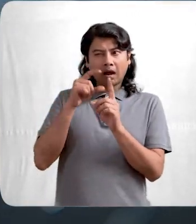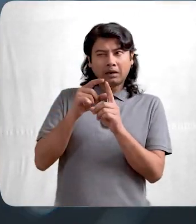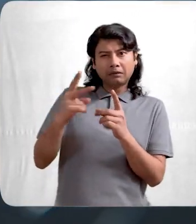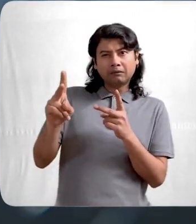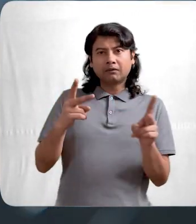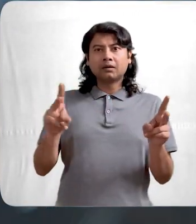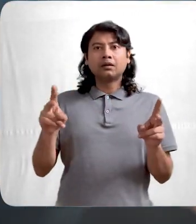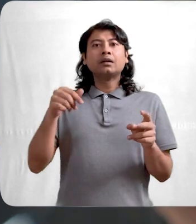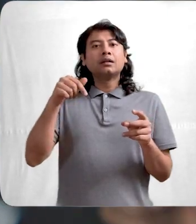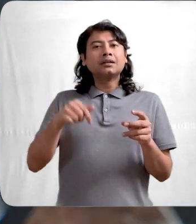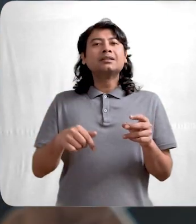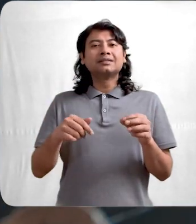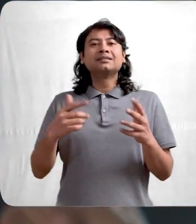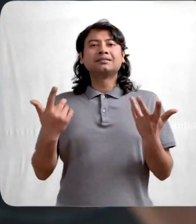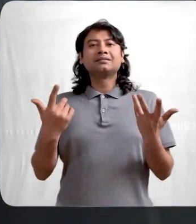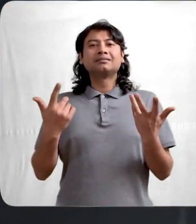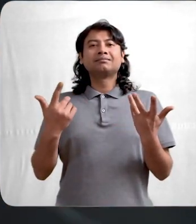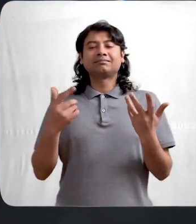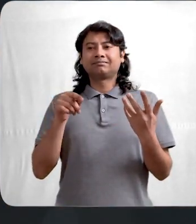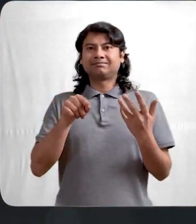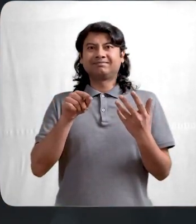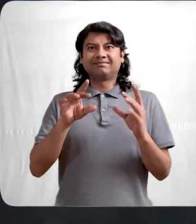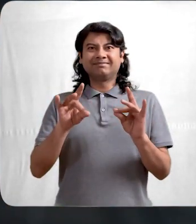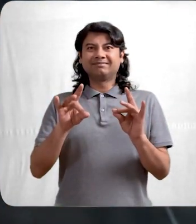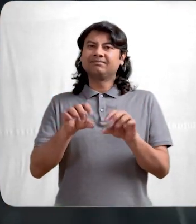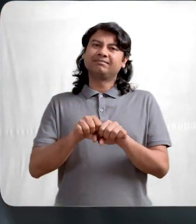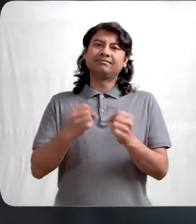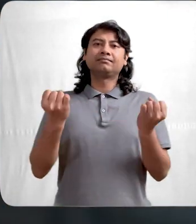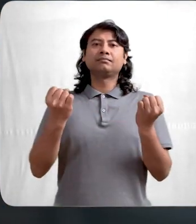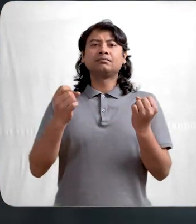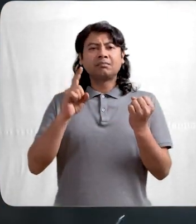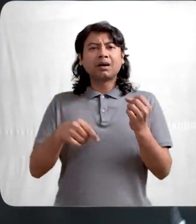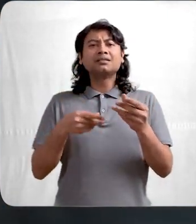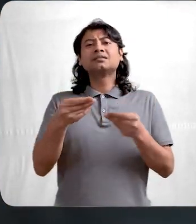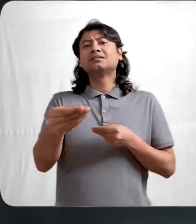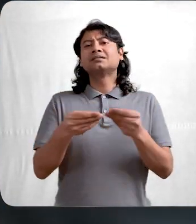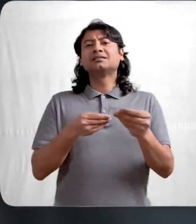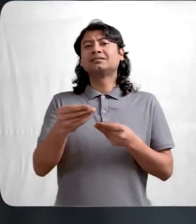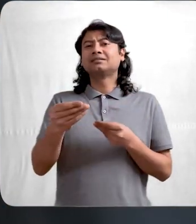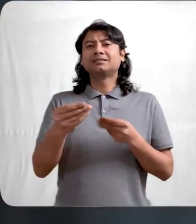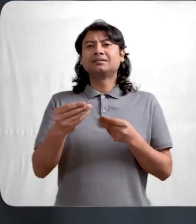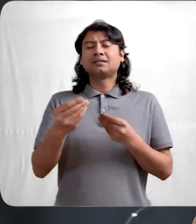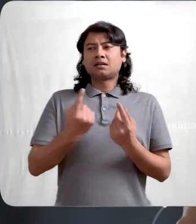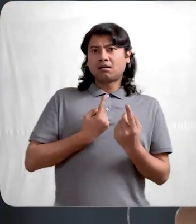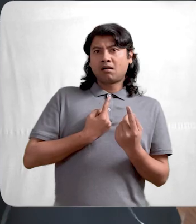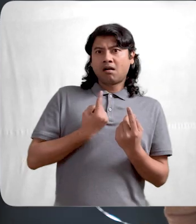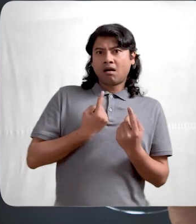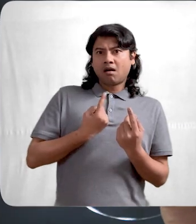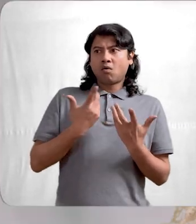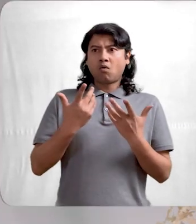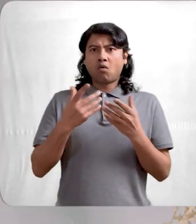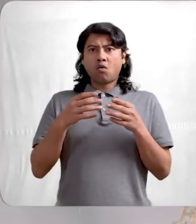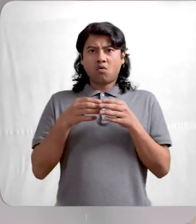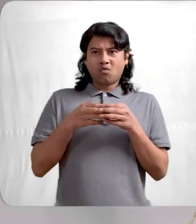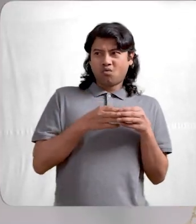smaller silos of identity. So this would be like an antithesis. Like if you start establishing that, we have to give and